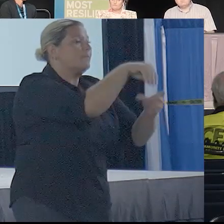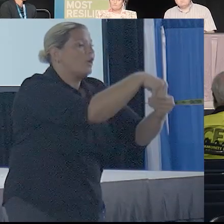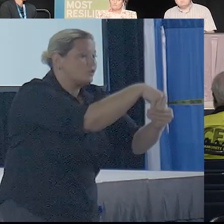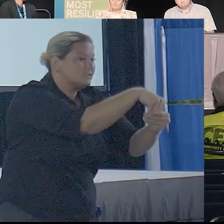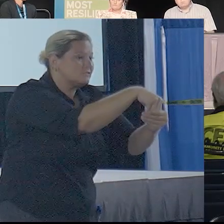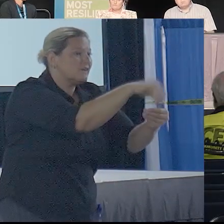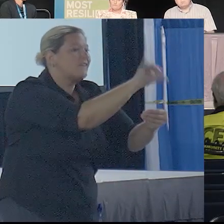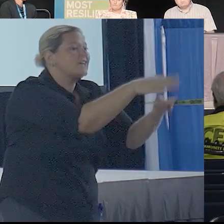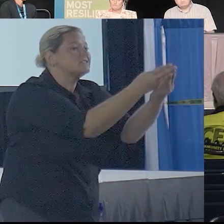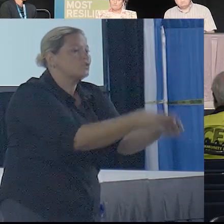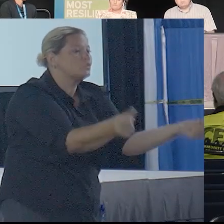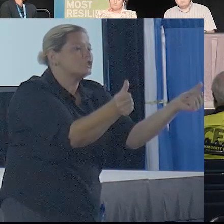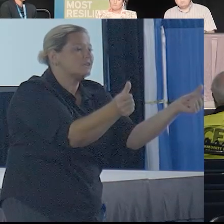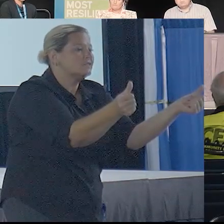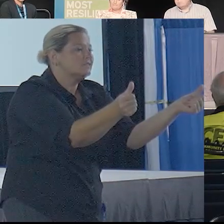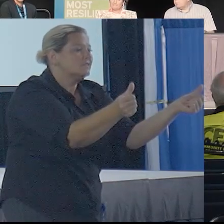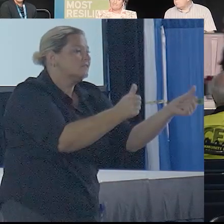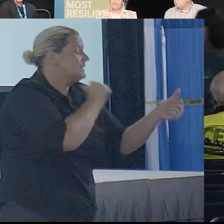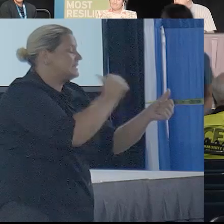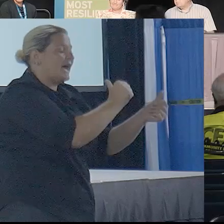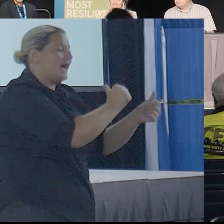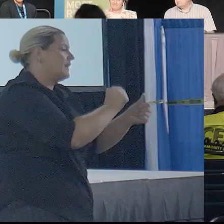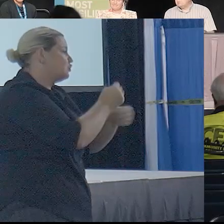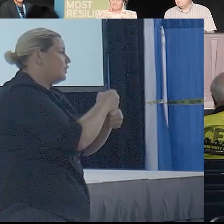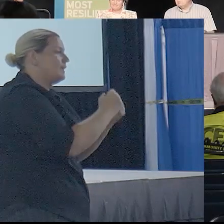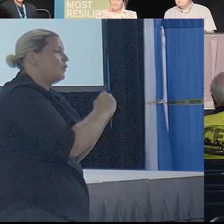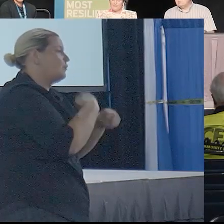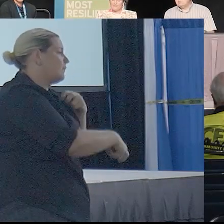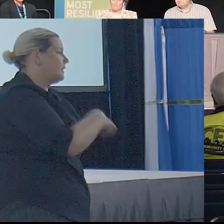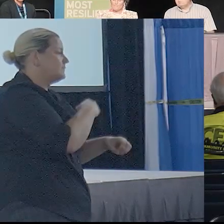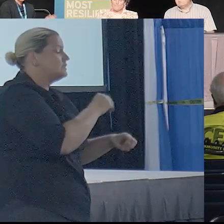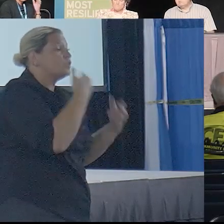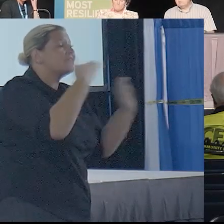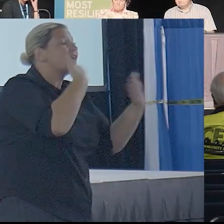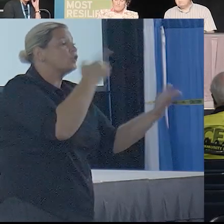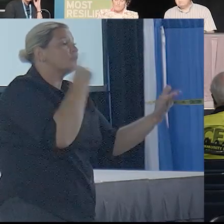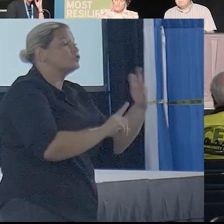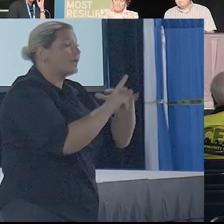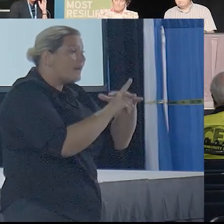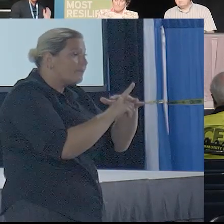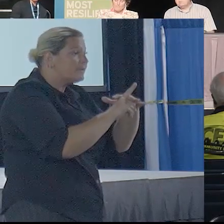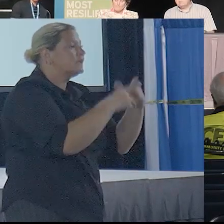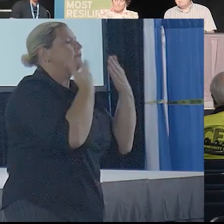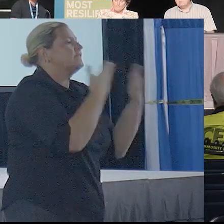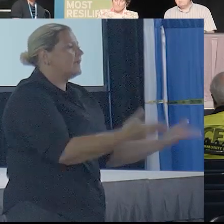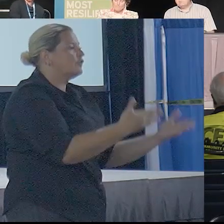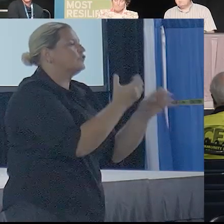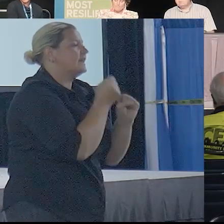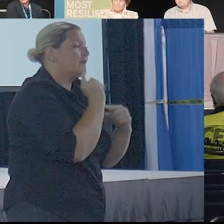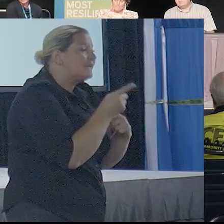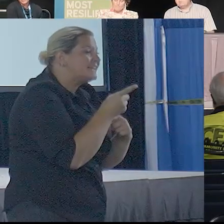problem. And with that, let me just again say thank you all for being here. Thank you for taking a minute to listen to